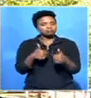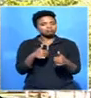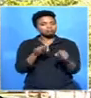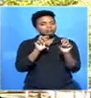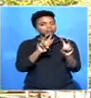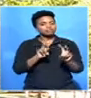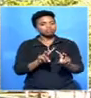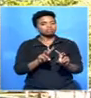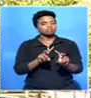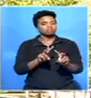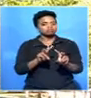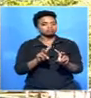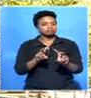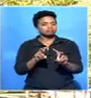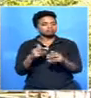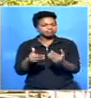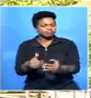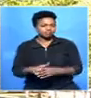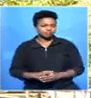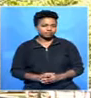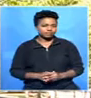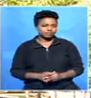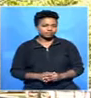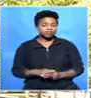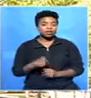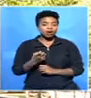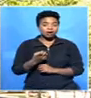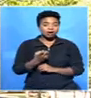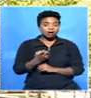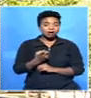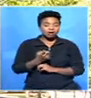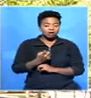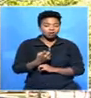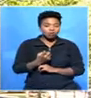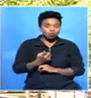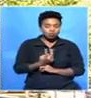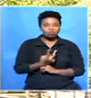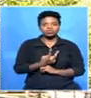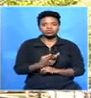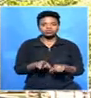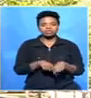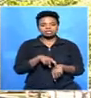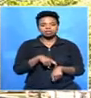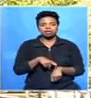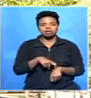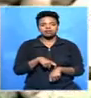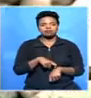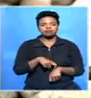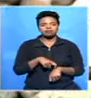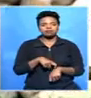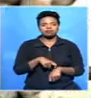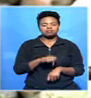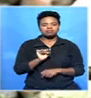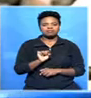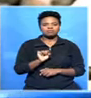peaceful and stable. And at the same time, to bring back the confidence of the investors.